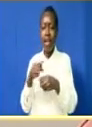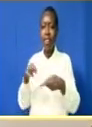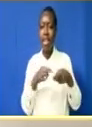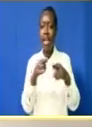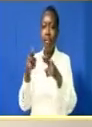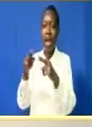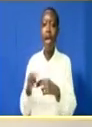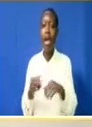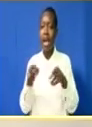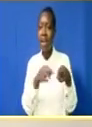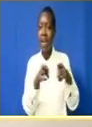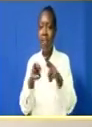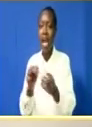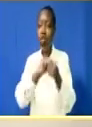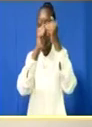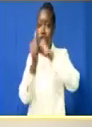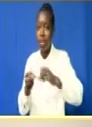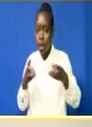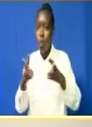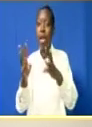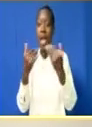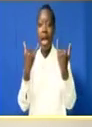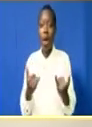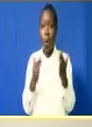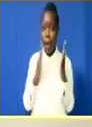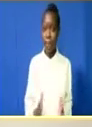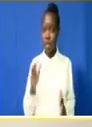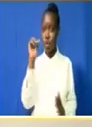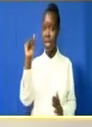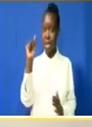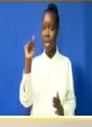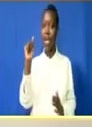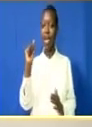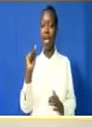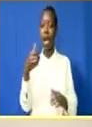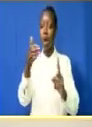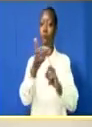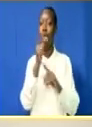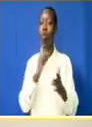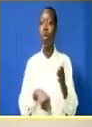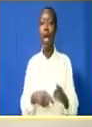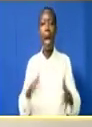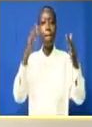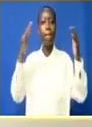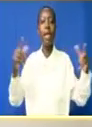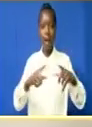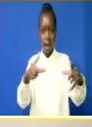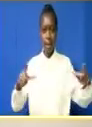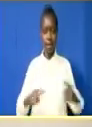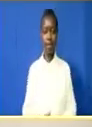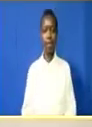its channel. So the person A's, who knew how to cultivate, now got a reward of... bigger land. Of bigger land.